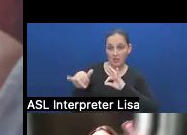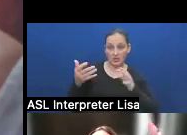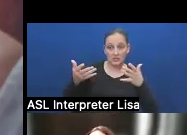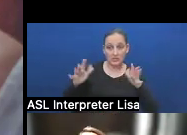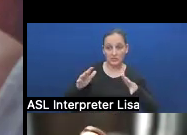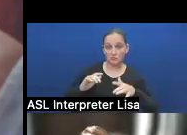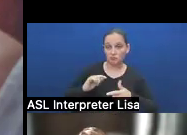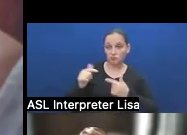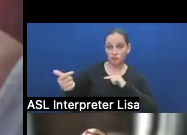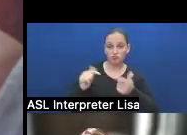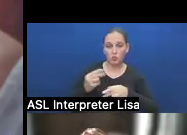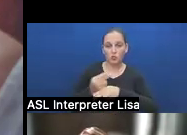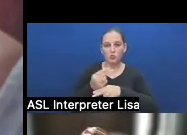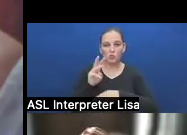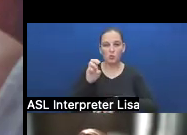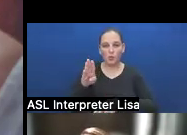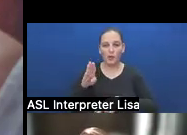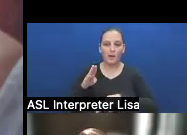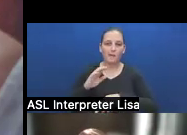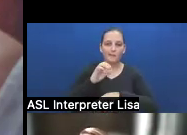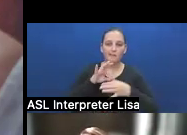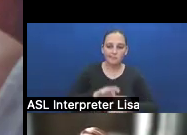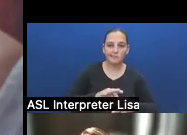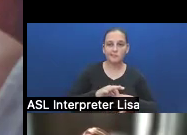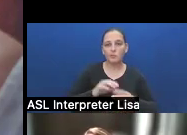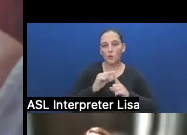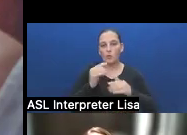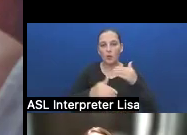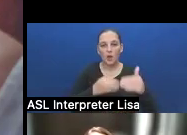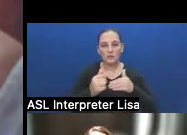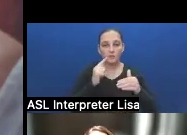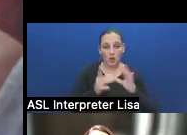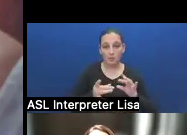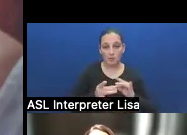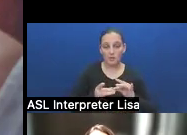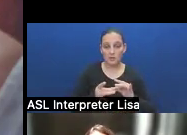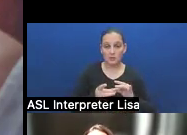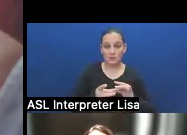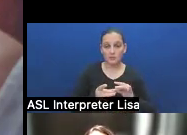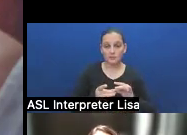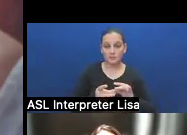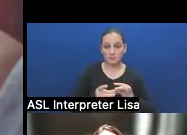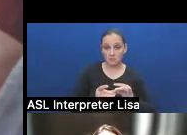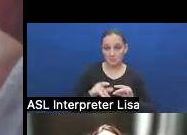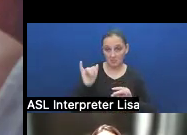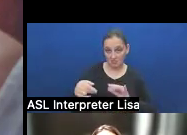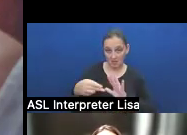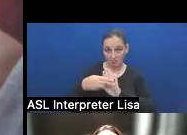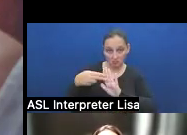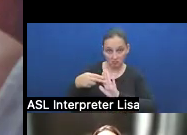we're using a web-based word processing program to do it with the comment features. Is that falling under the